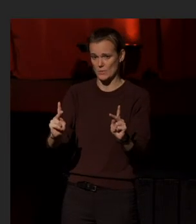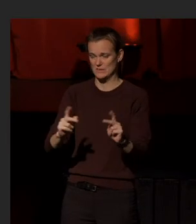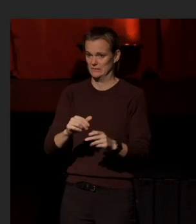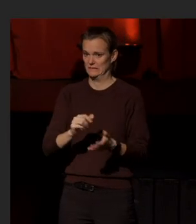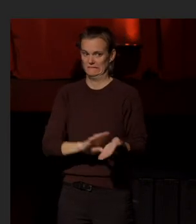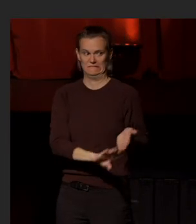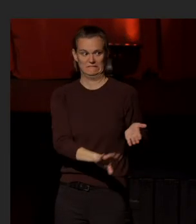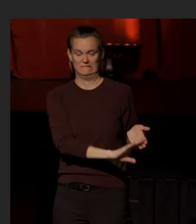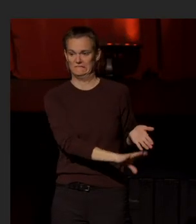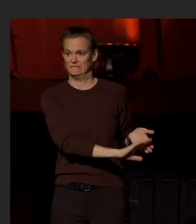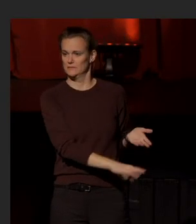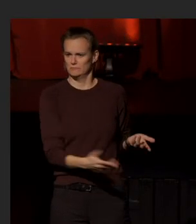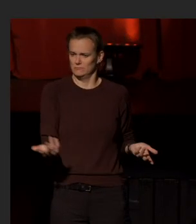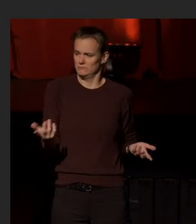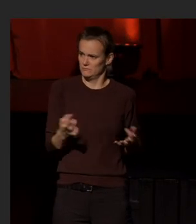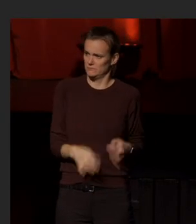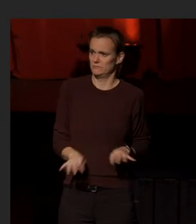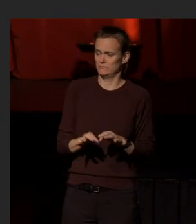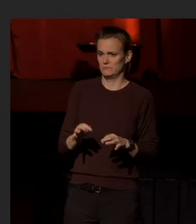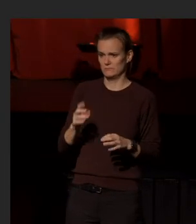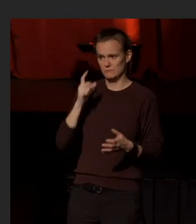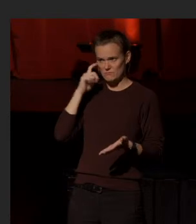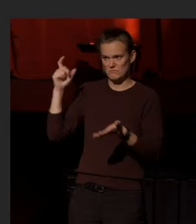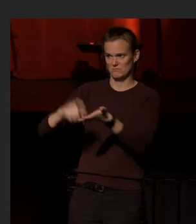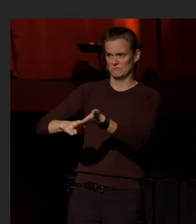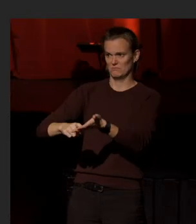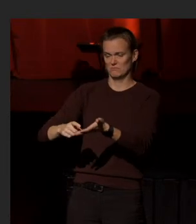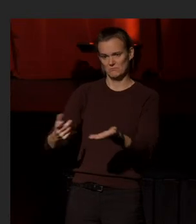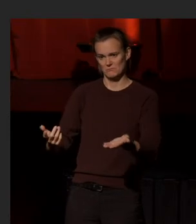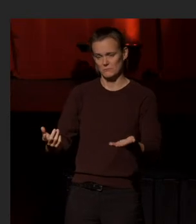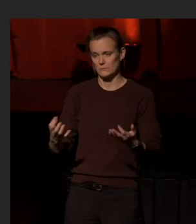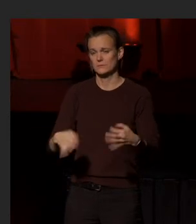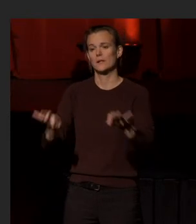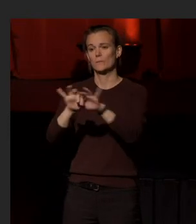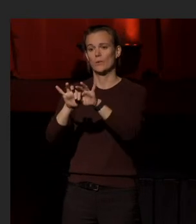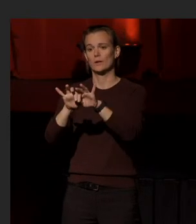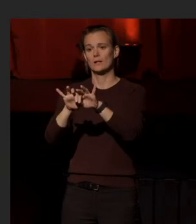an impediment. So I'd just like to acknowledge that part of it, that